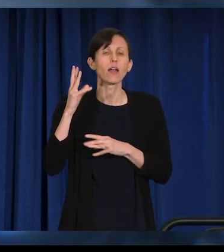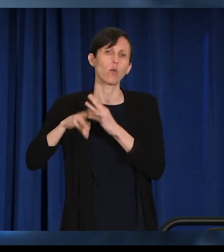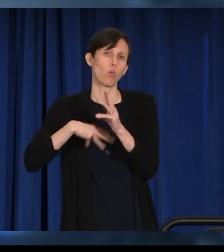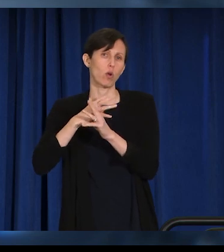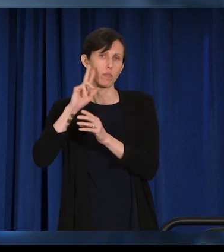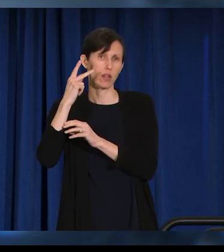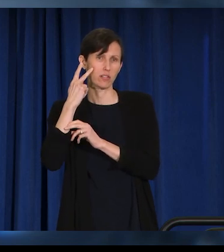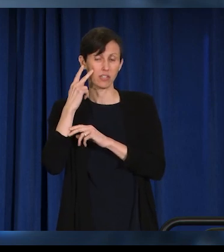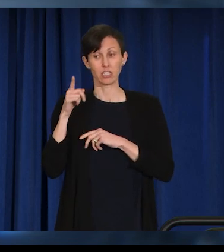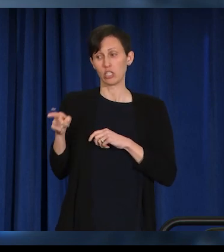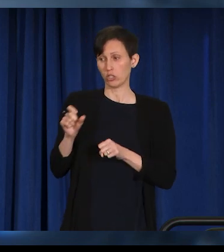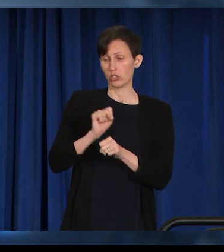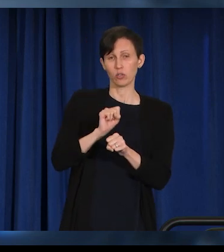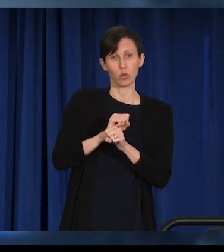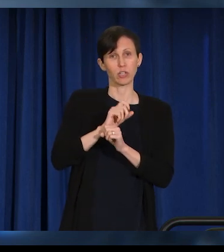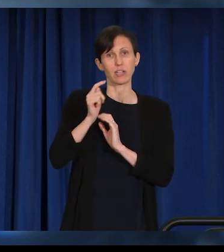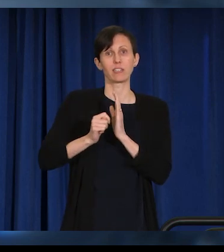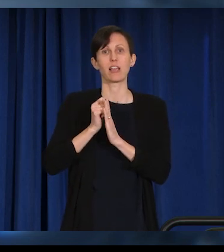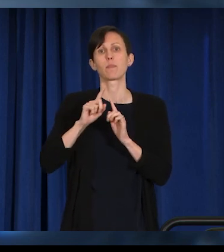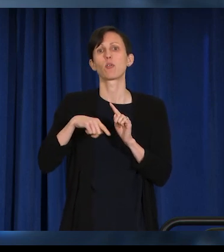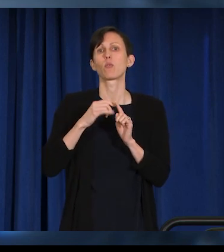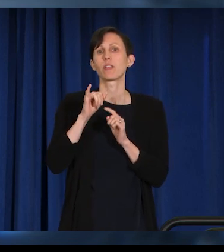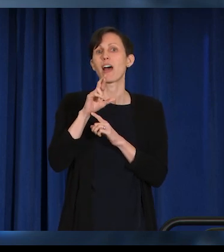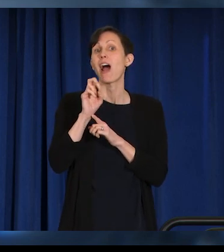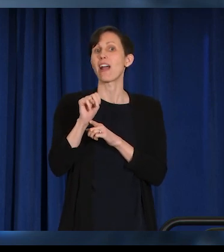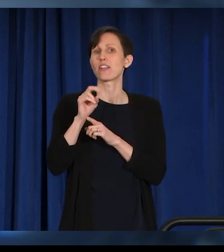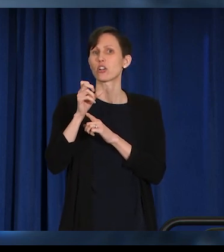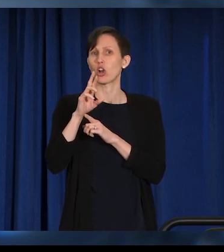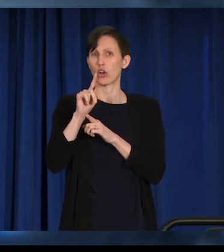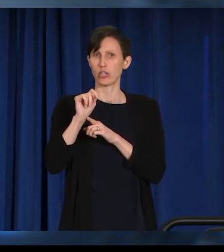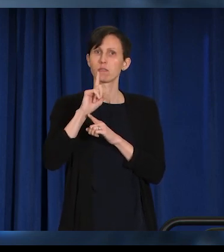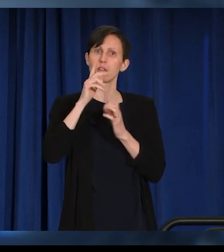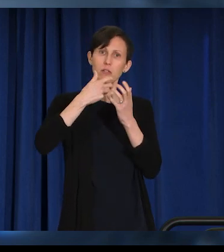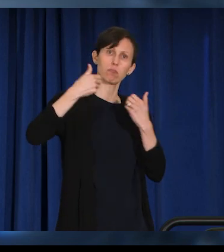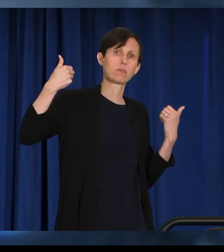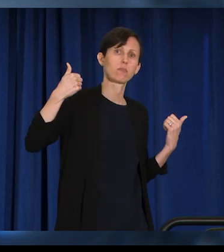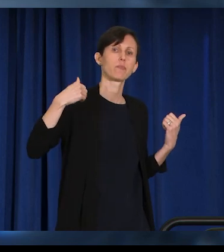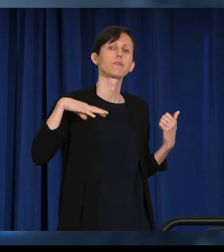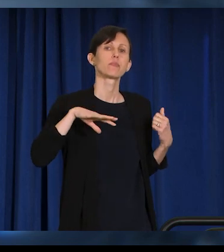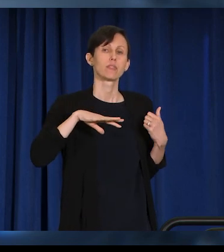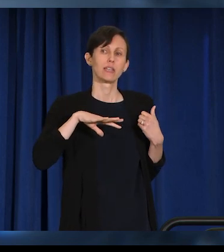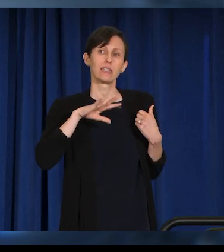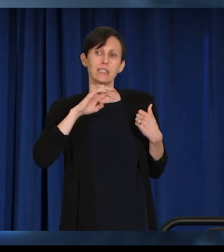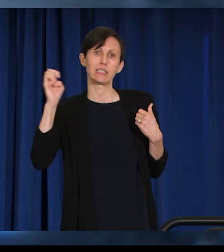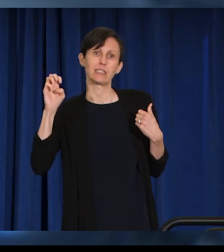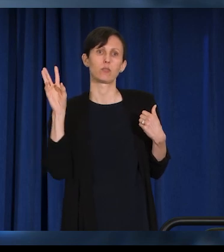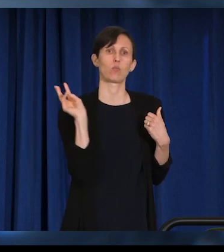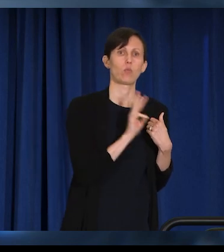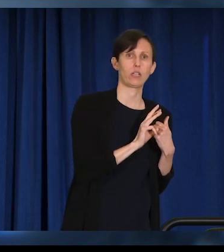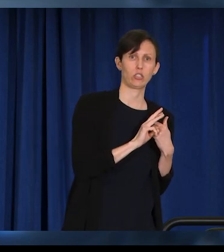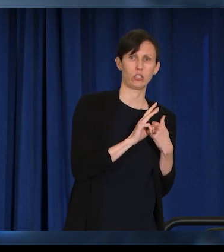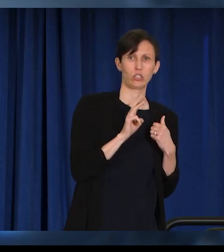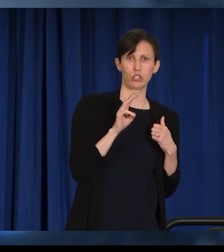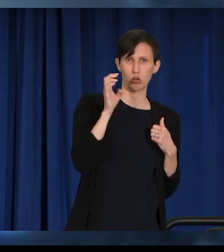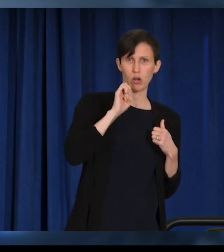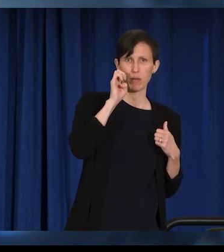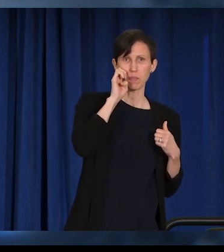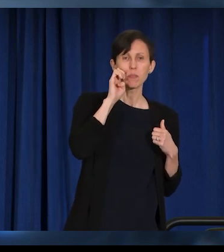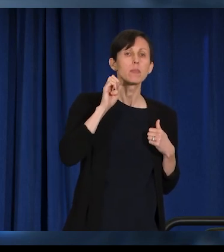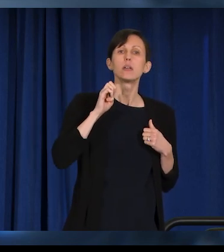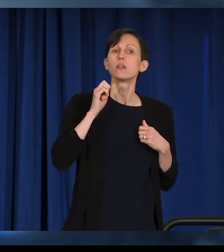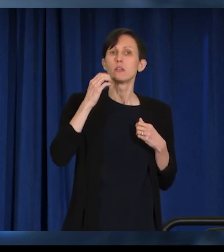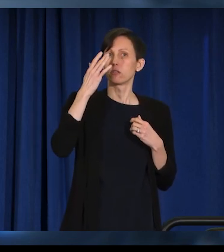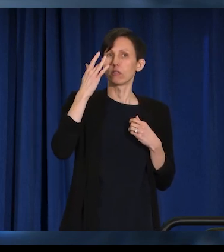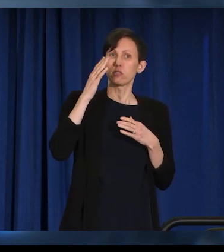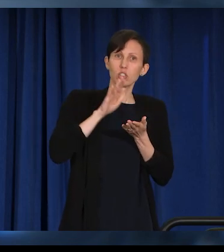was working at a time when the Iron Curtain separated Eastern and Western Europe and essentially blocked scholarship from moving freely throughout the